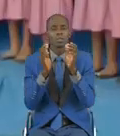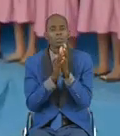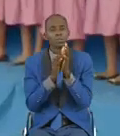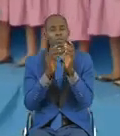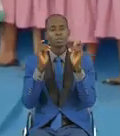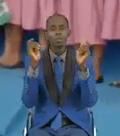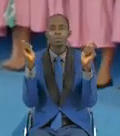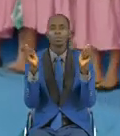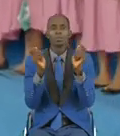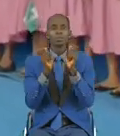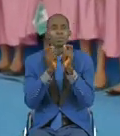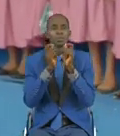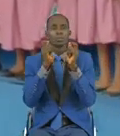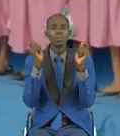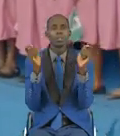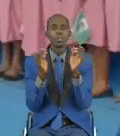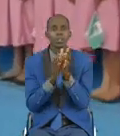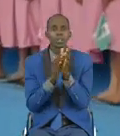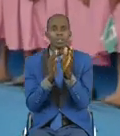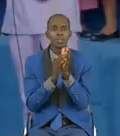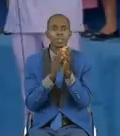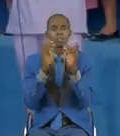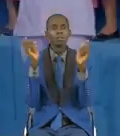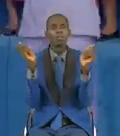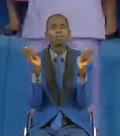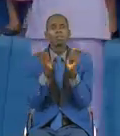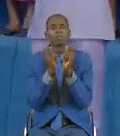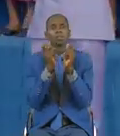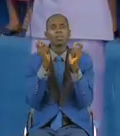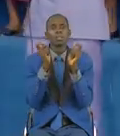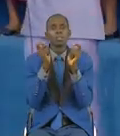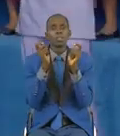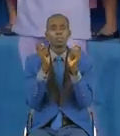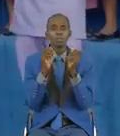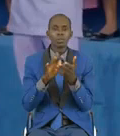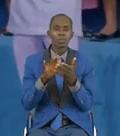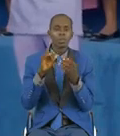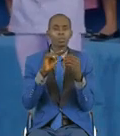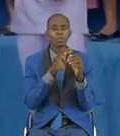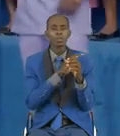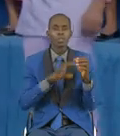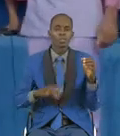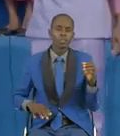Hallelujah. Hallelujah. Glory to God. Hallelujah.